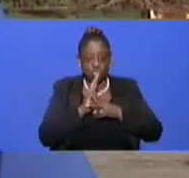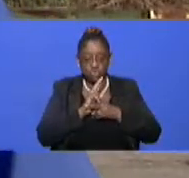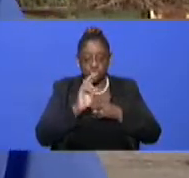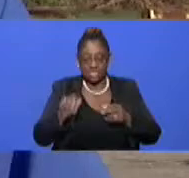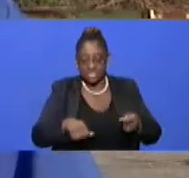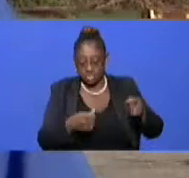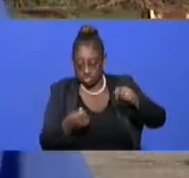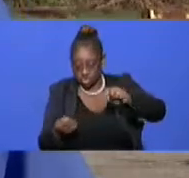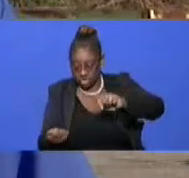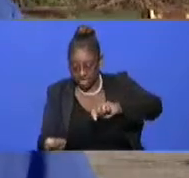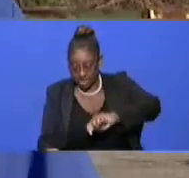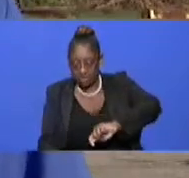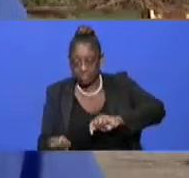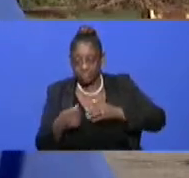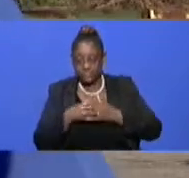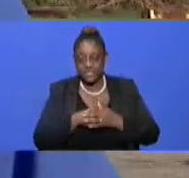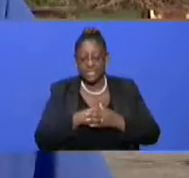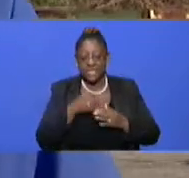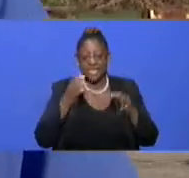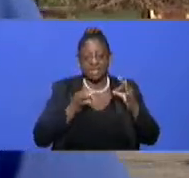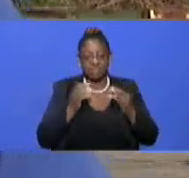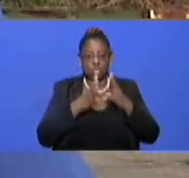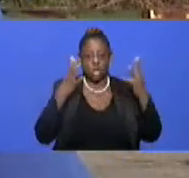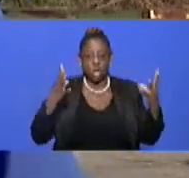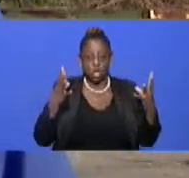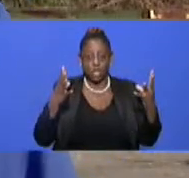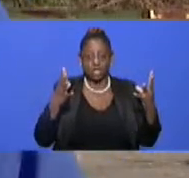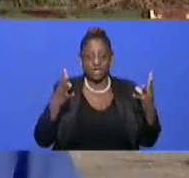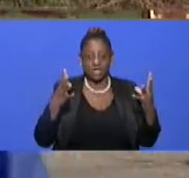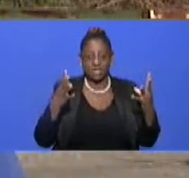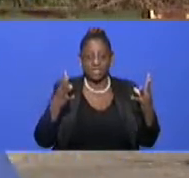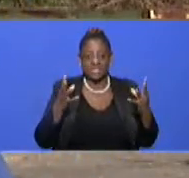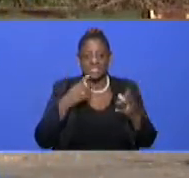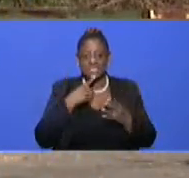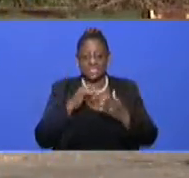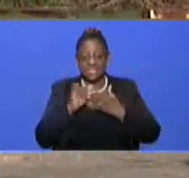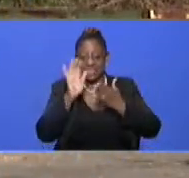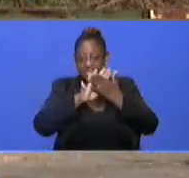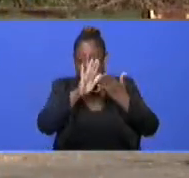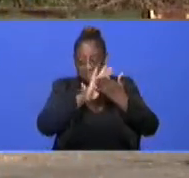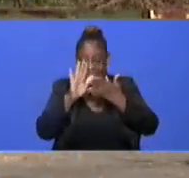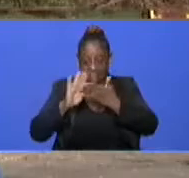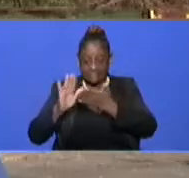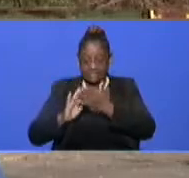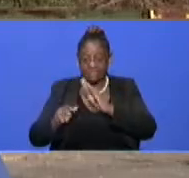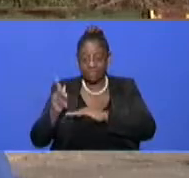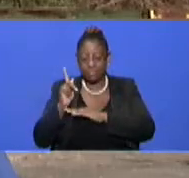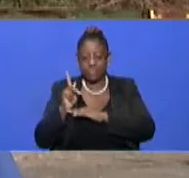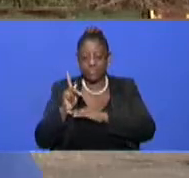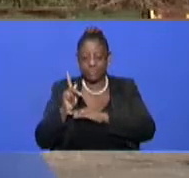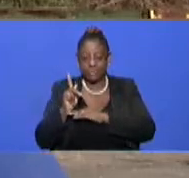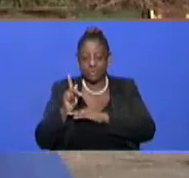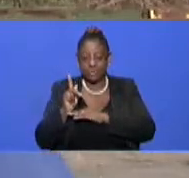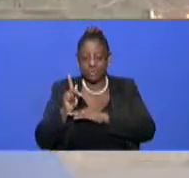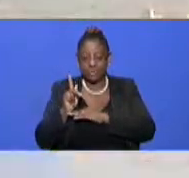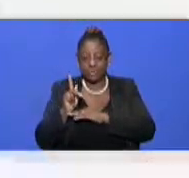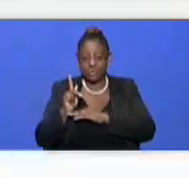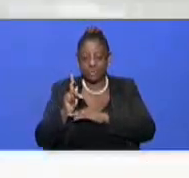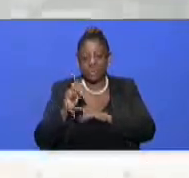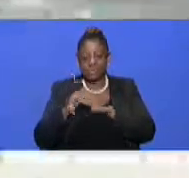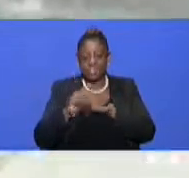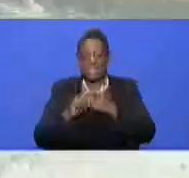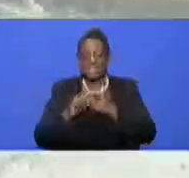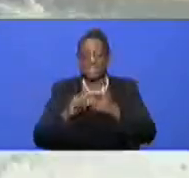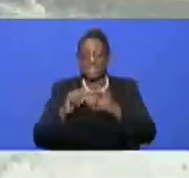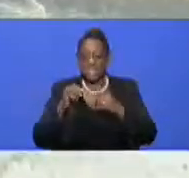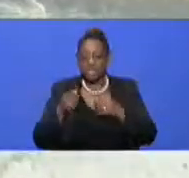them down. Or if it's in abundance, we discard them, do a cleanup, and then intense fogging.